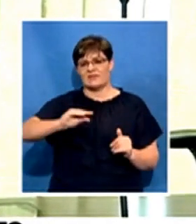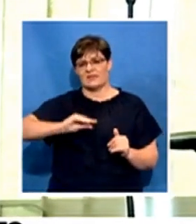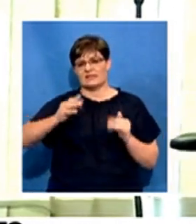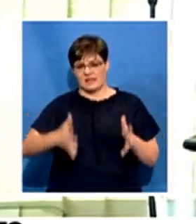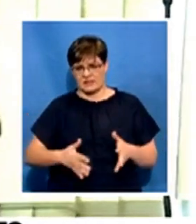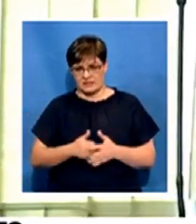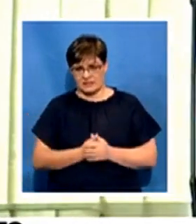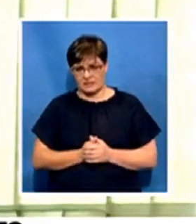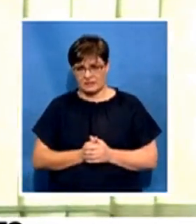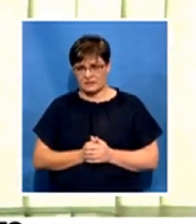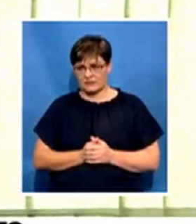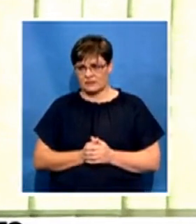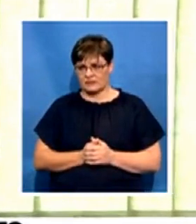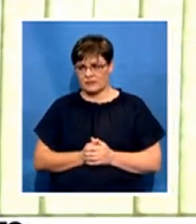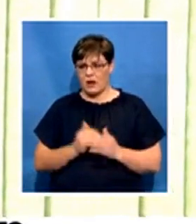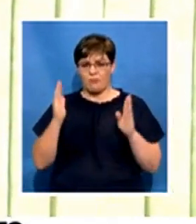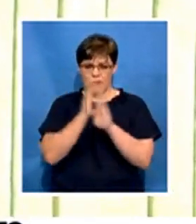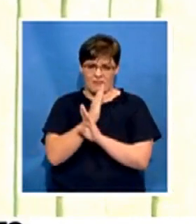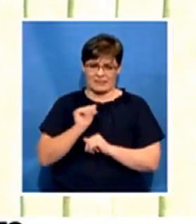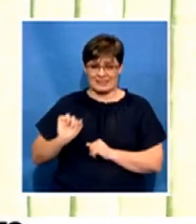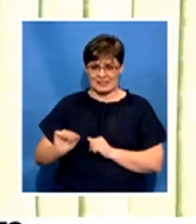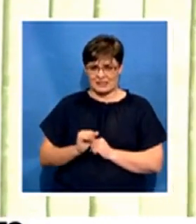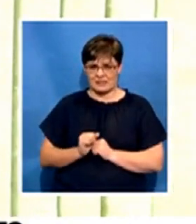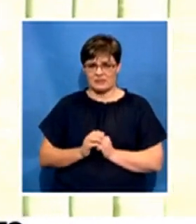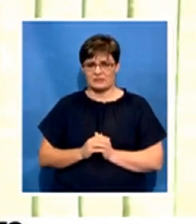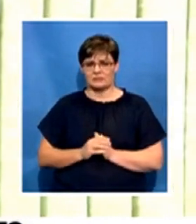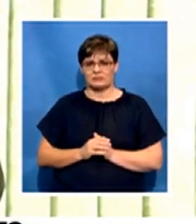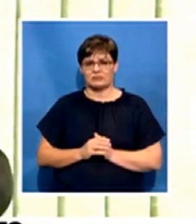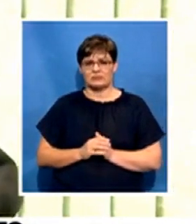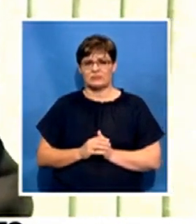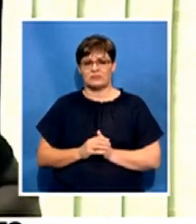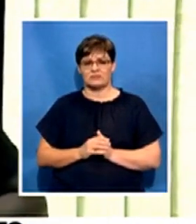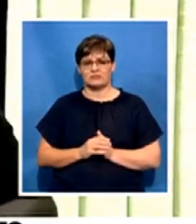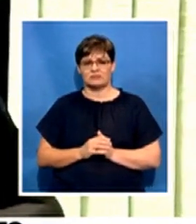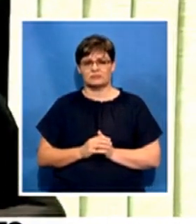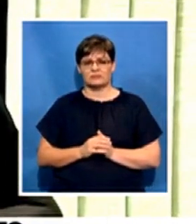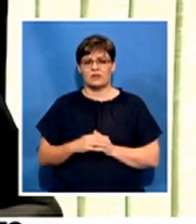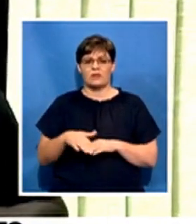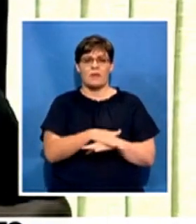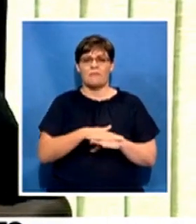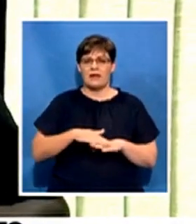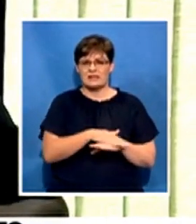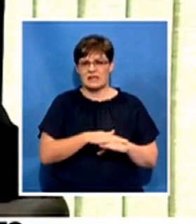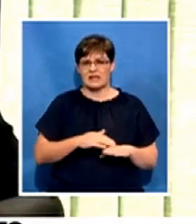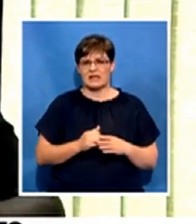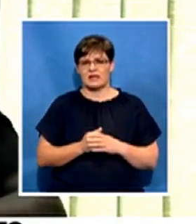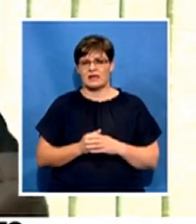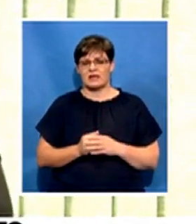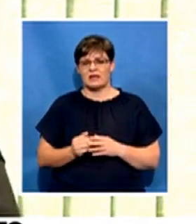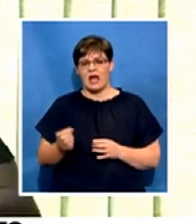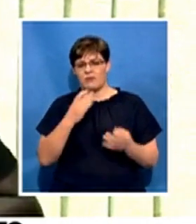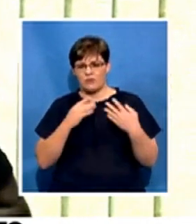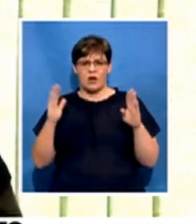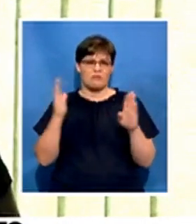quoting in verbatim. Yes. So basically, quickly put, private investors will dominate the